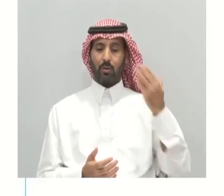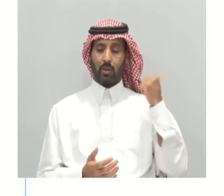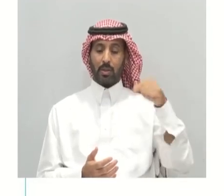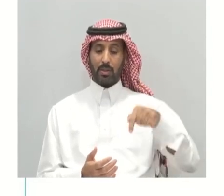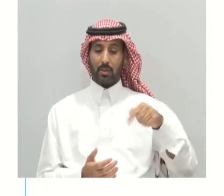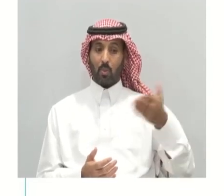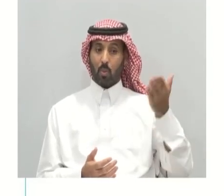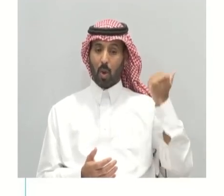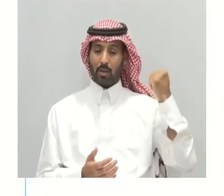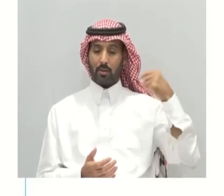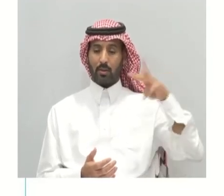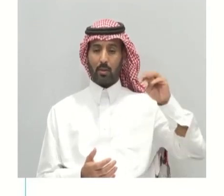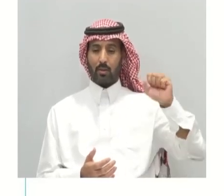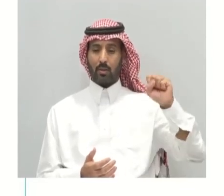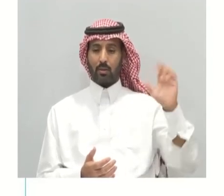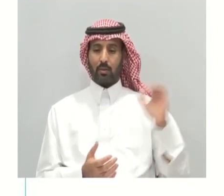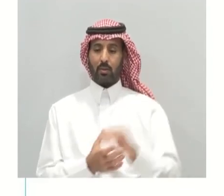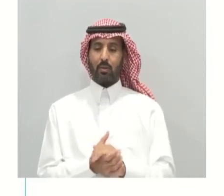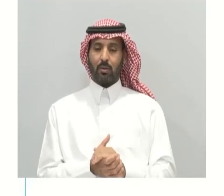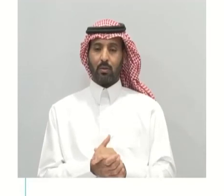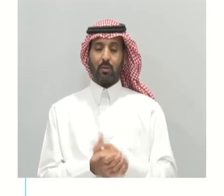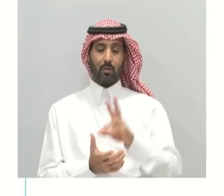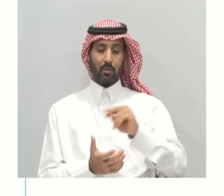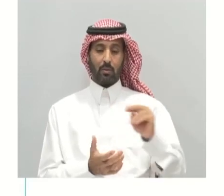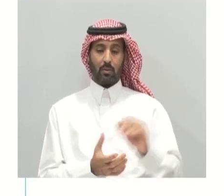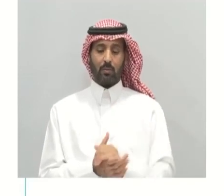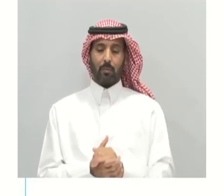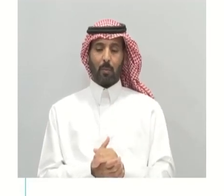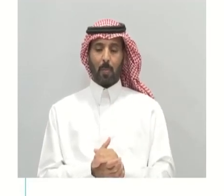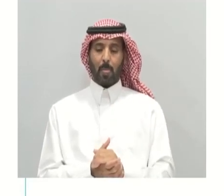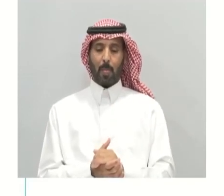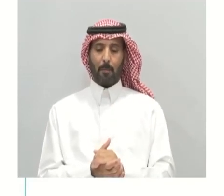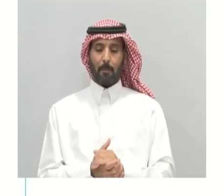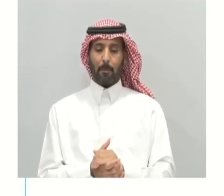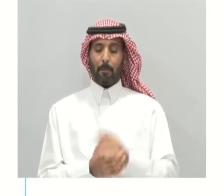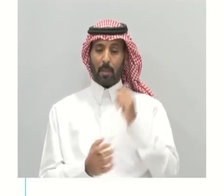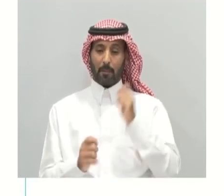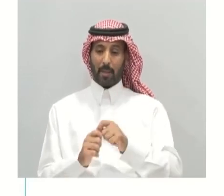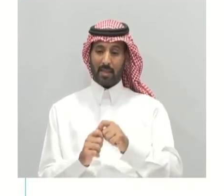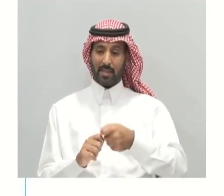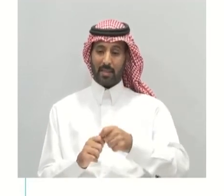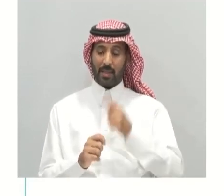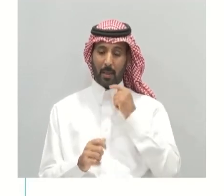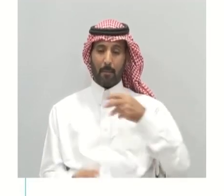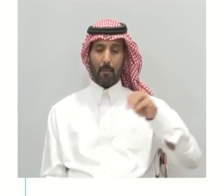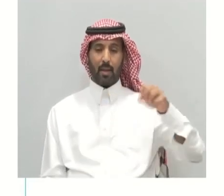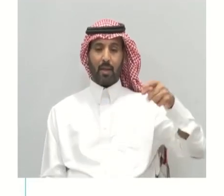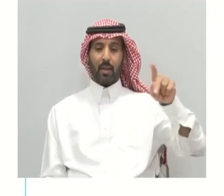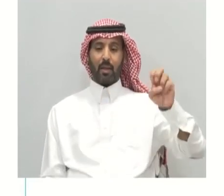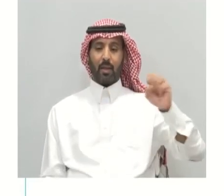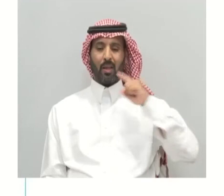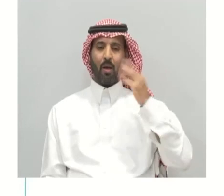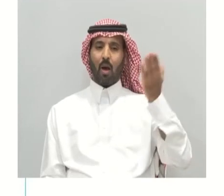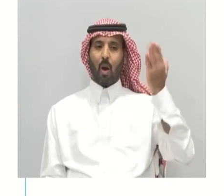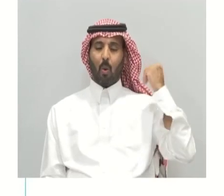is, was. So we can use both. Make, made.